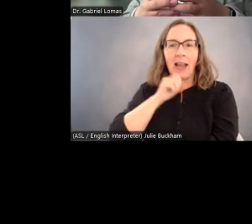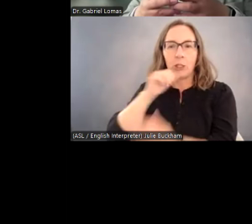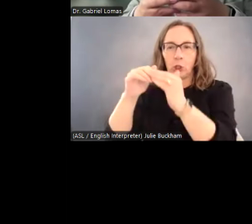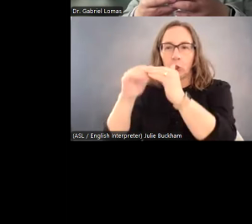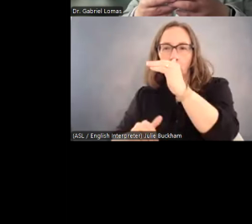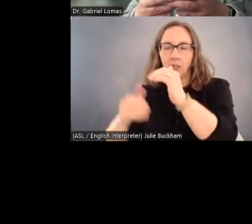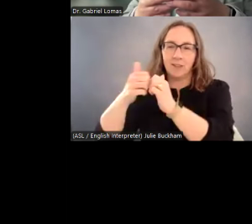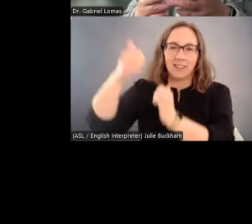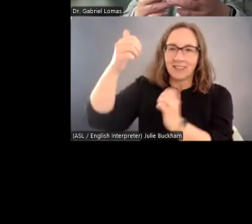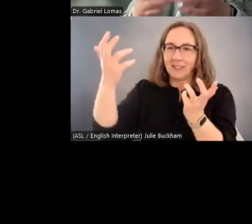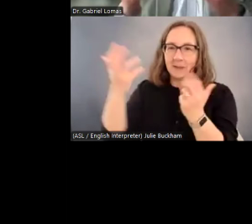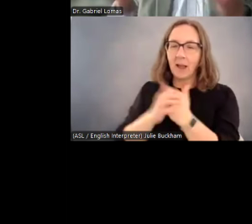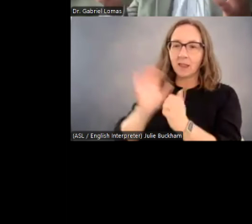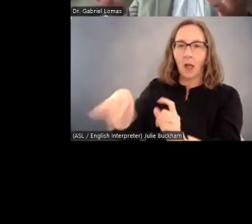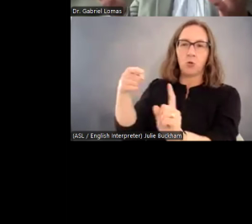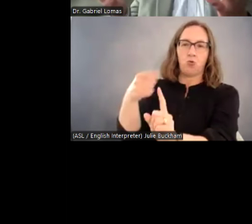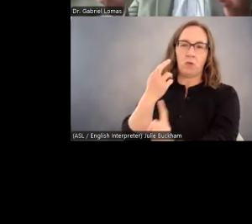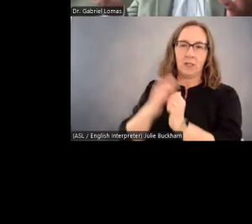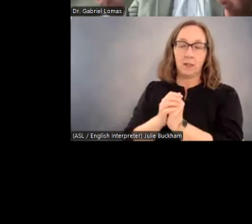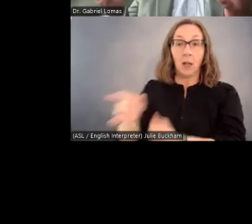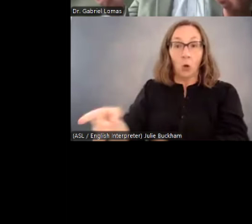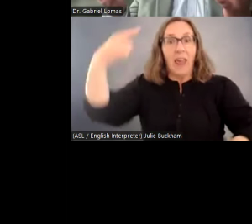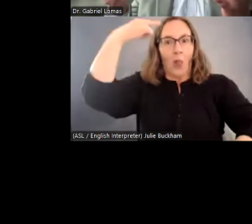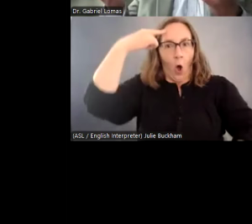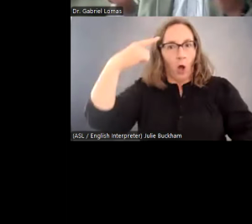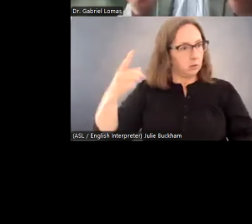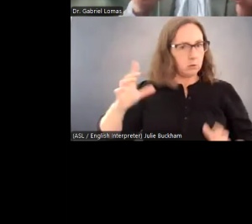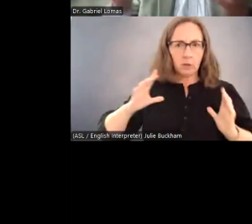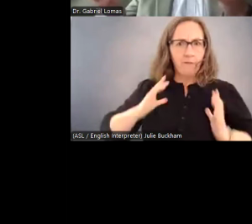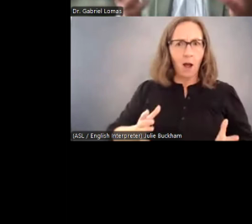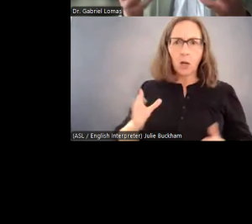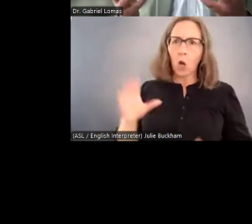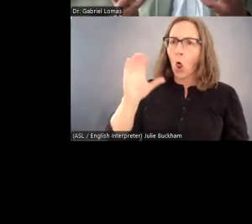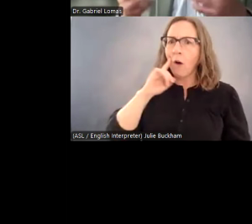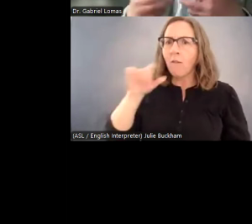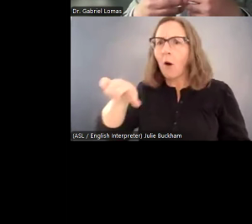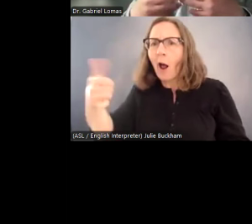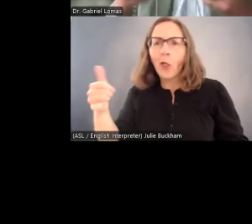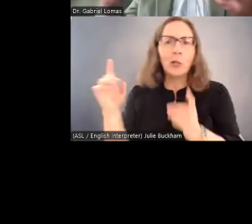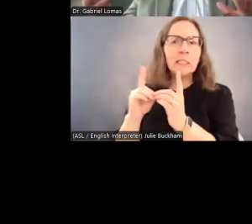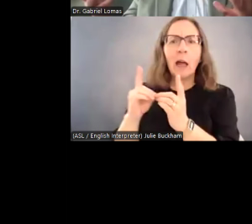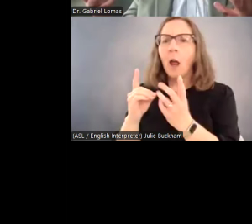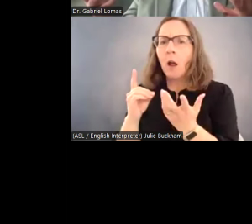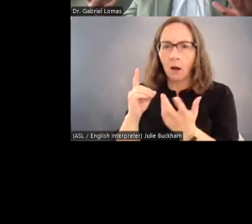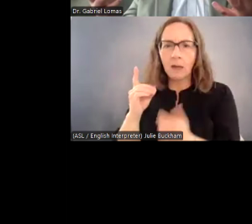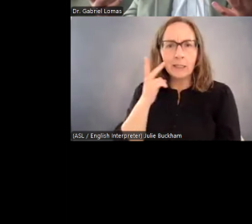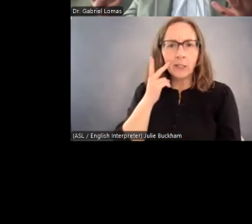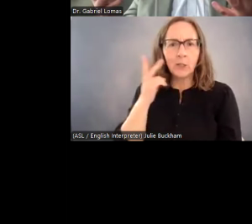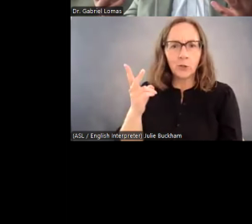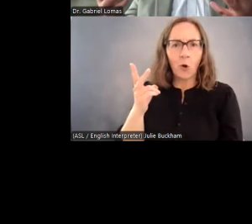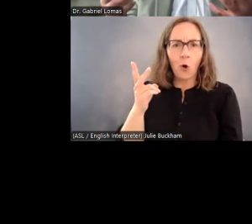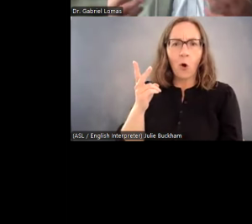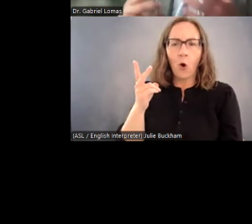him. So he thought that he was doing something legal. He was looking for someone to date. He's seen people